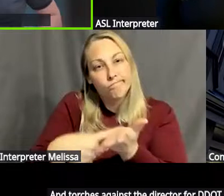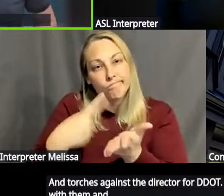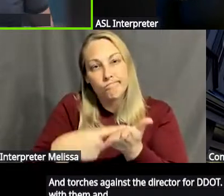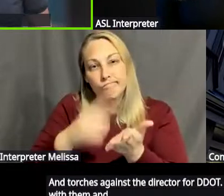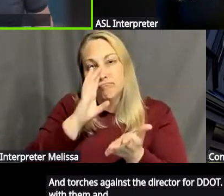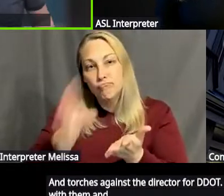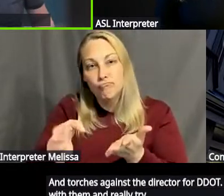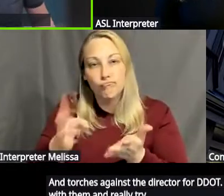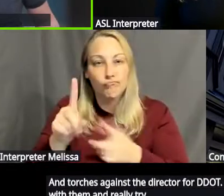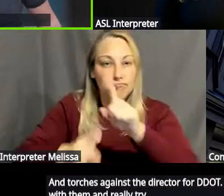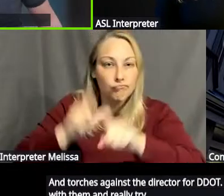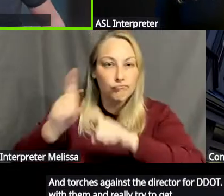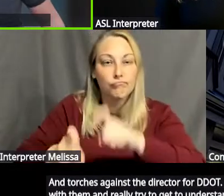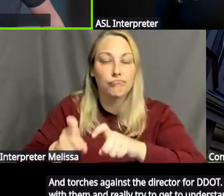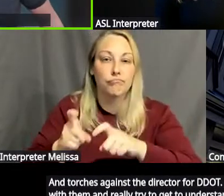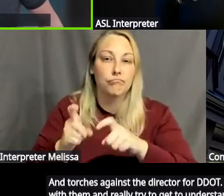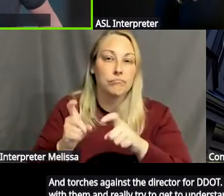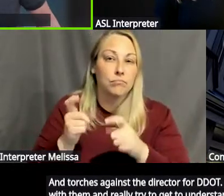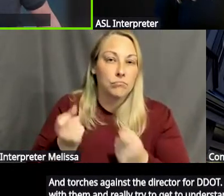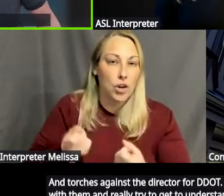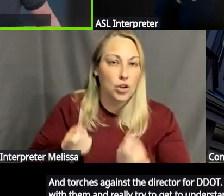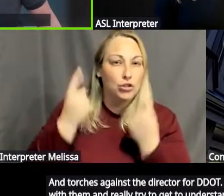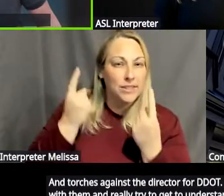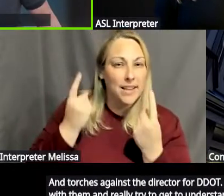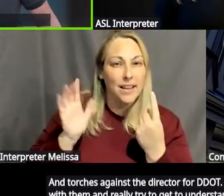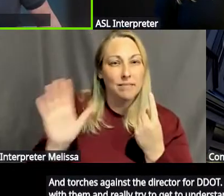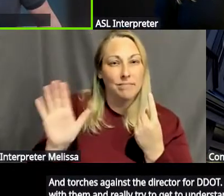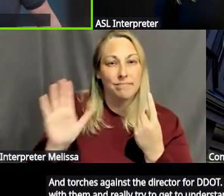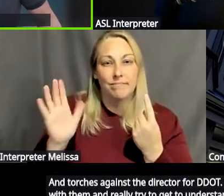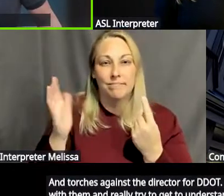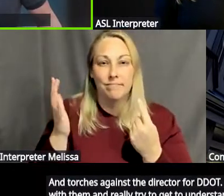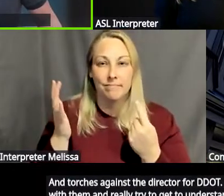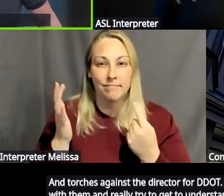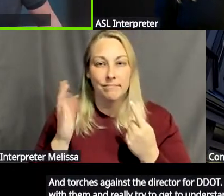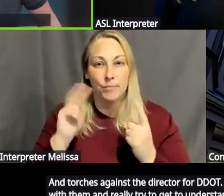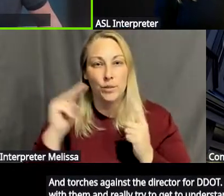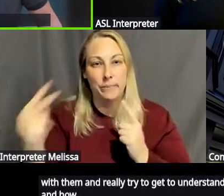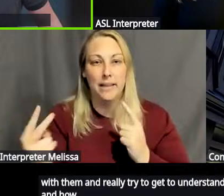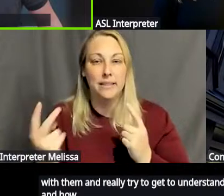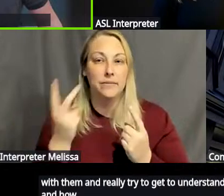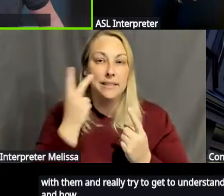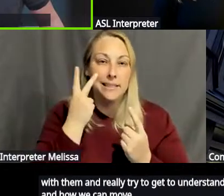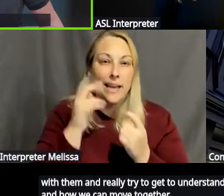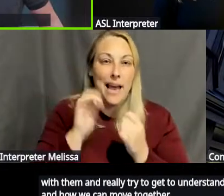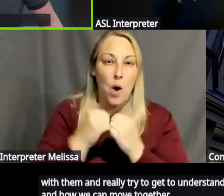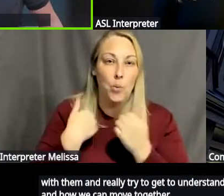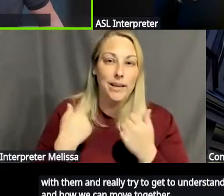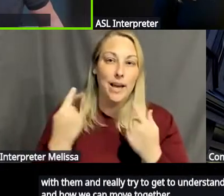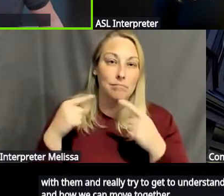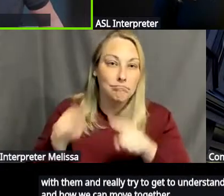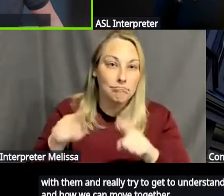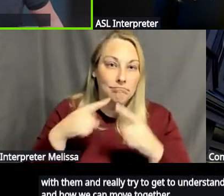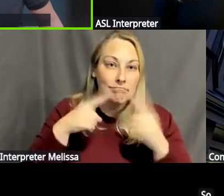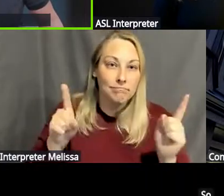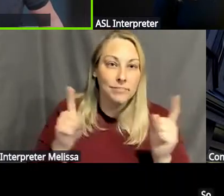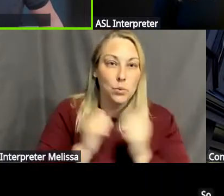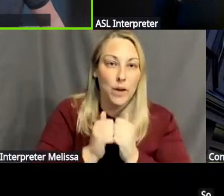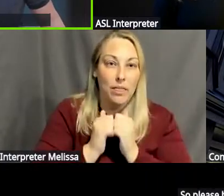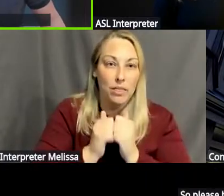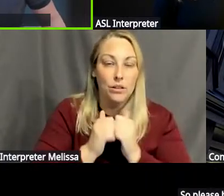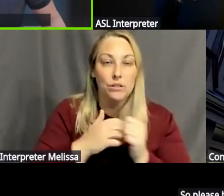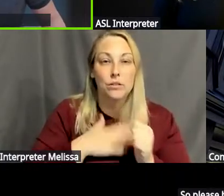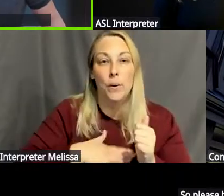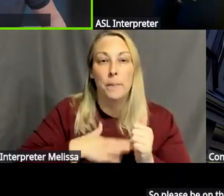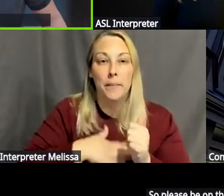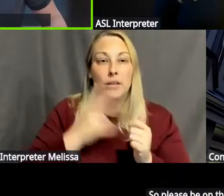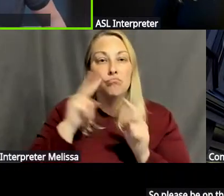get to understand why they move the way they move and how we can move together. So please be on the lookout for more